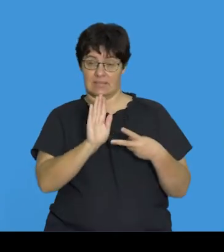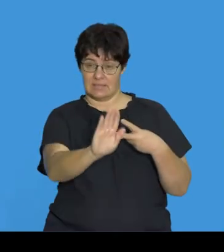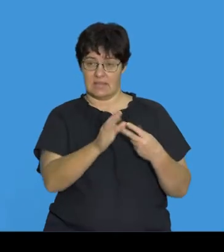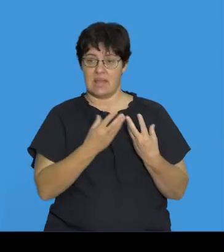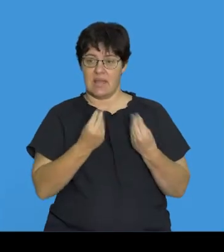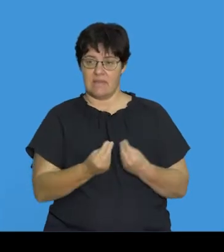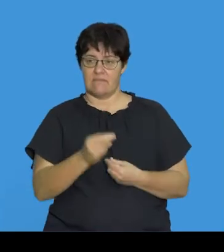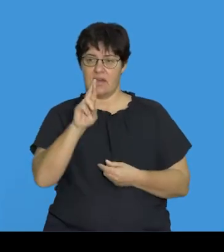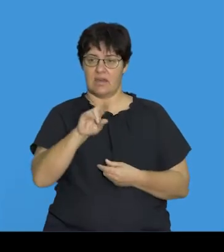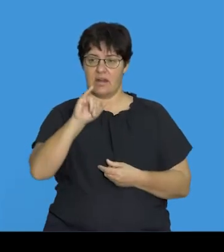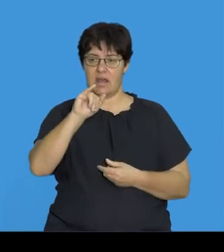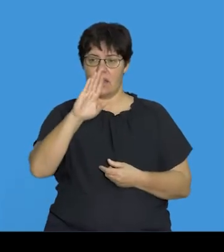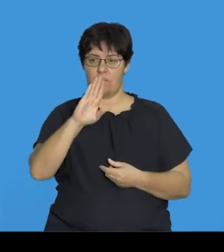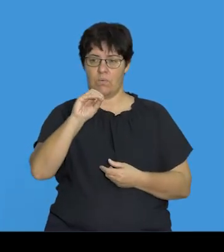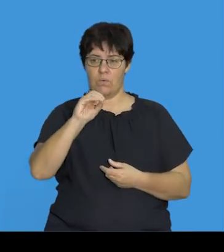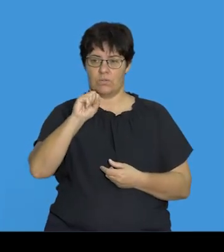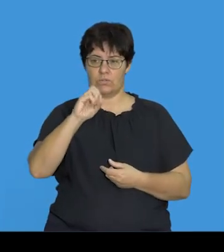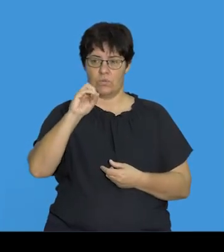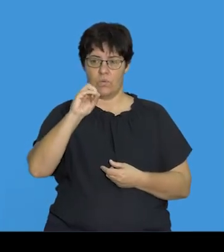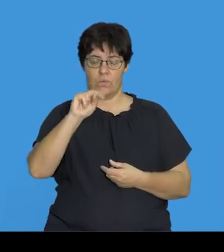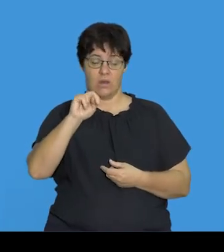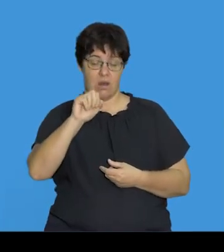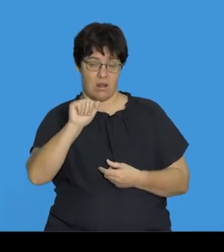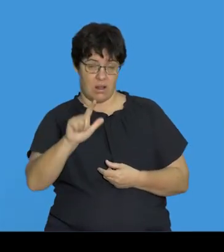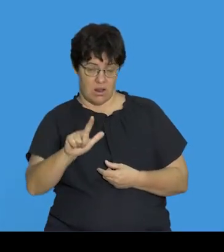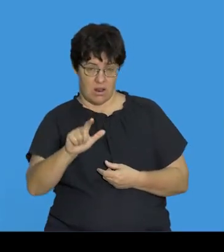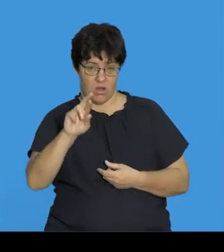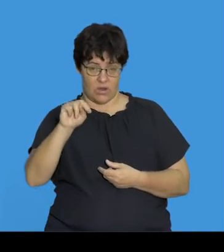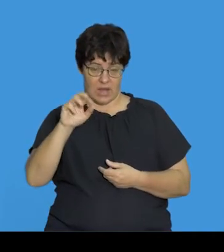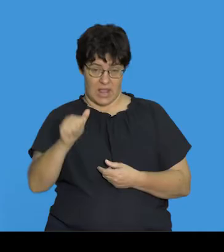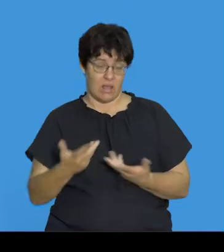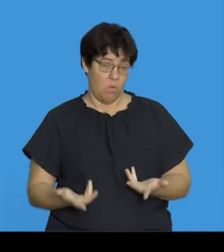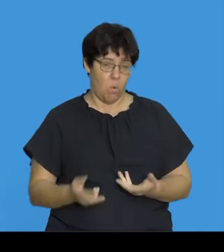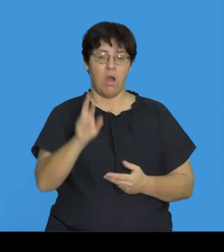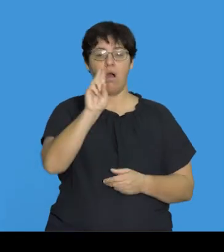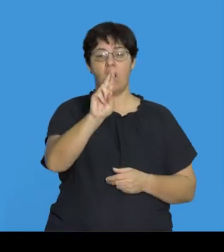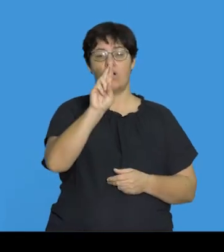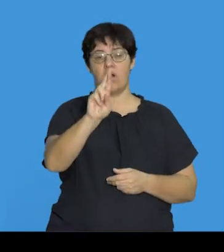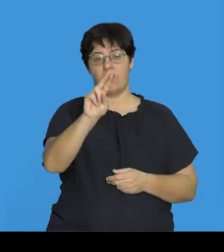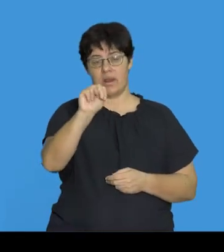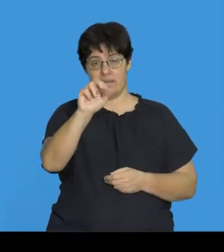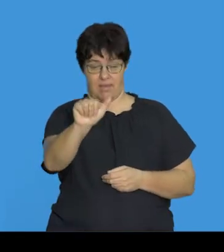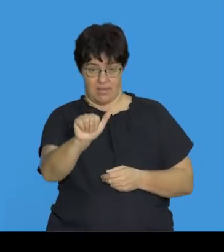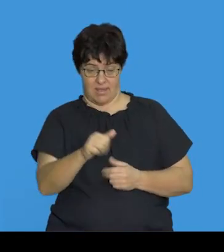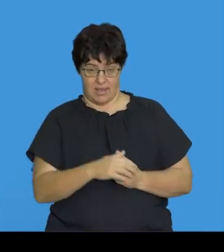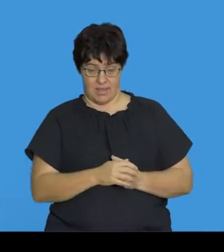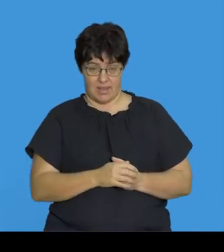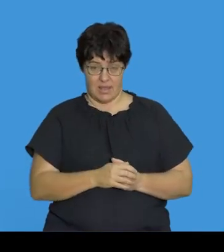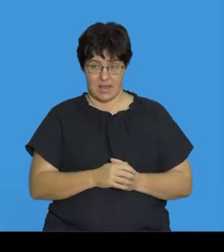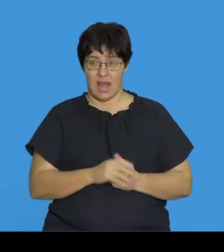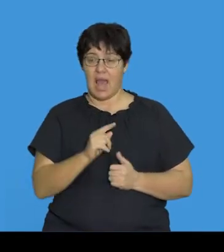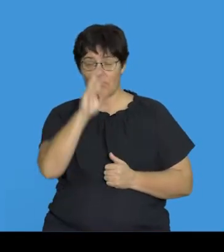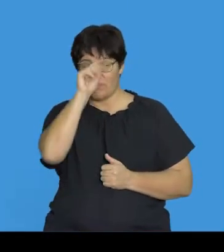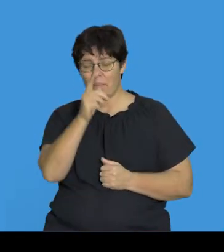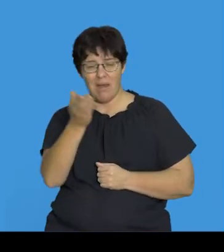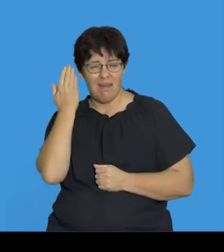We have ribosomal RNA, which is sometimes referred to as rRNA. And if you